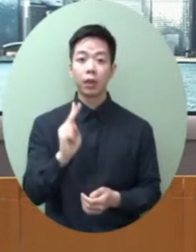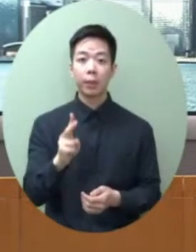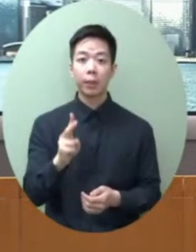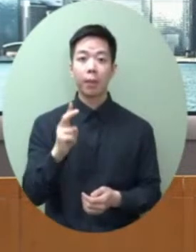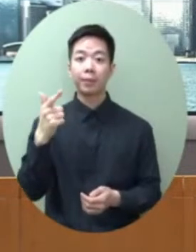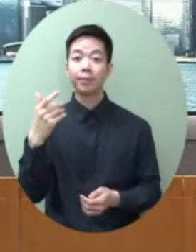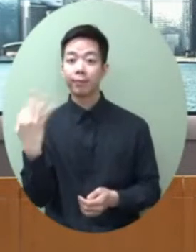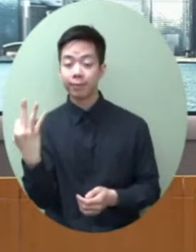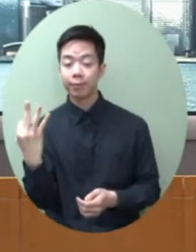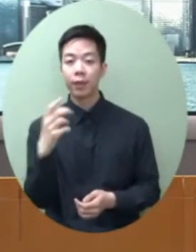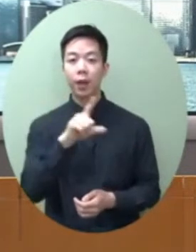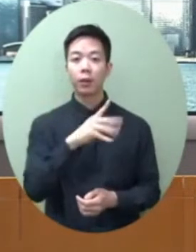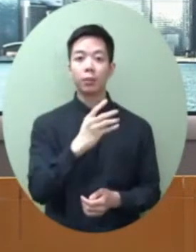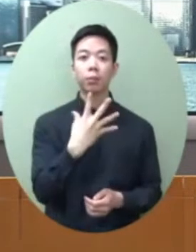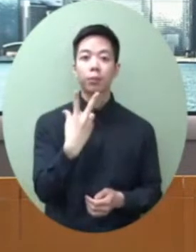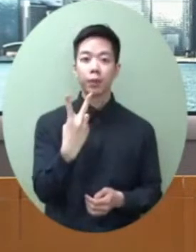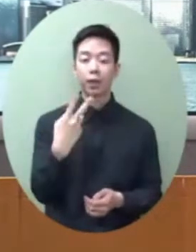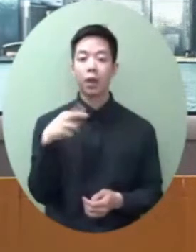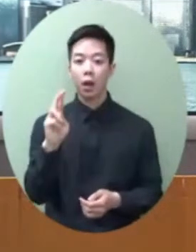L425R and